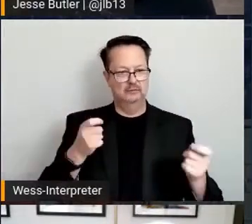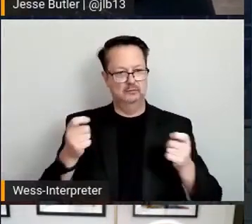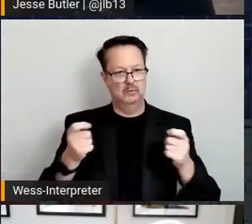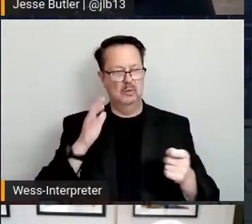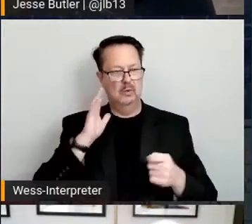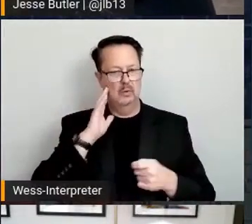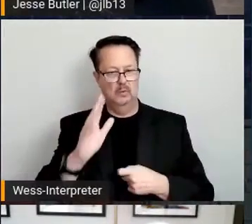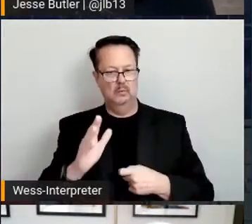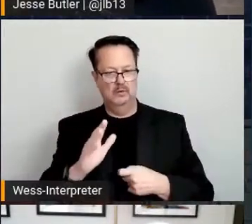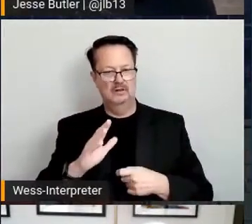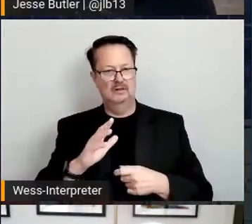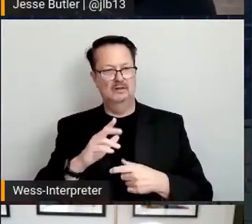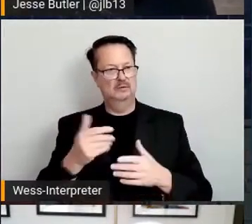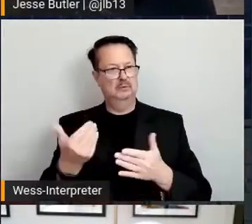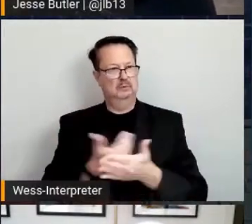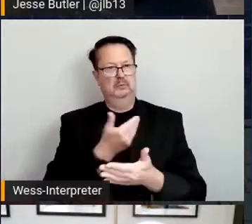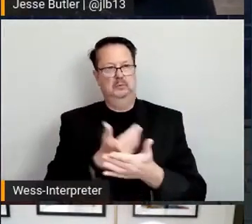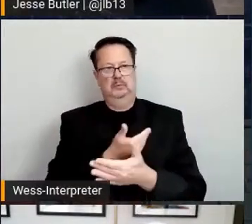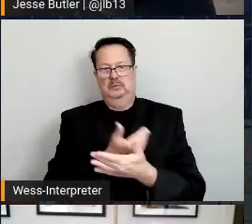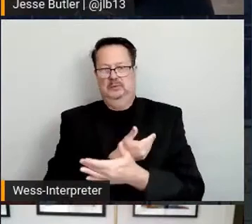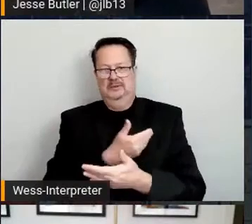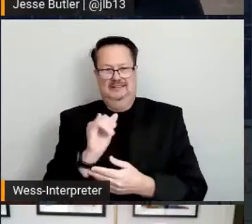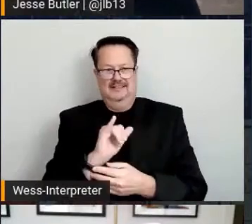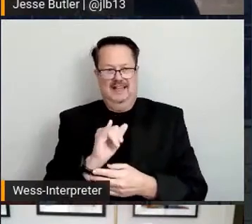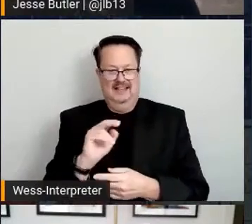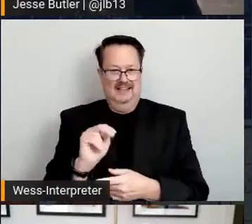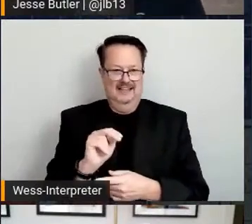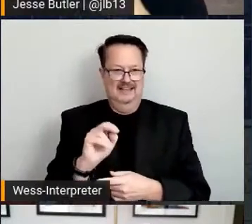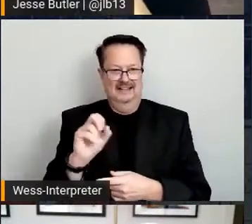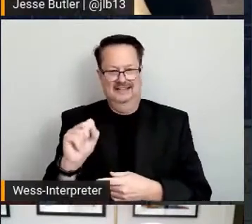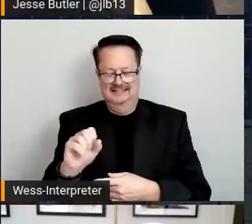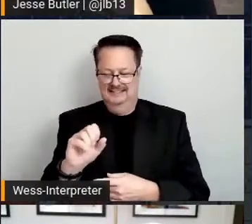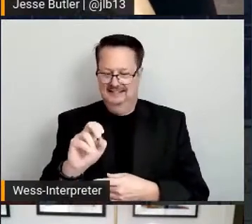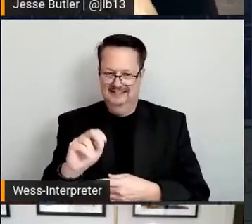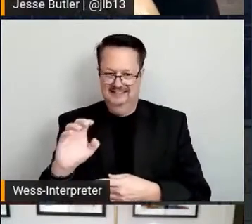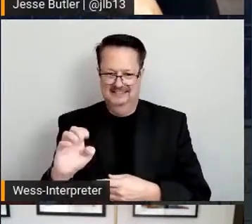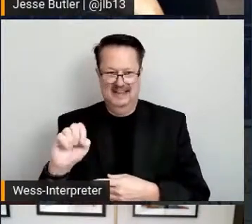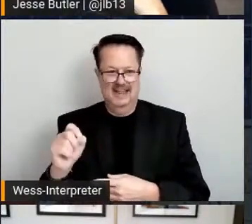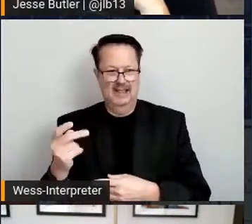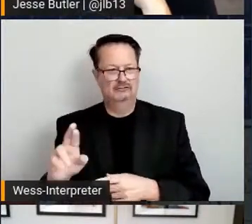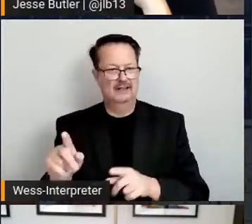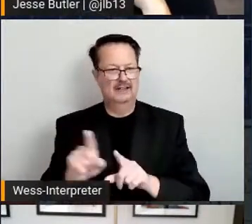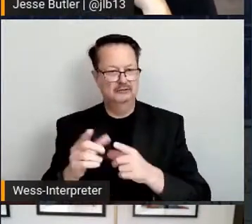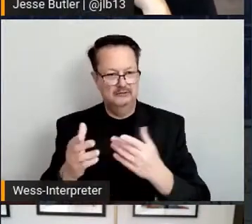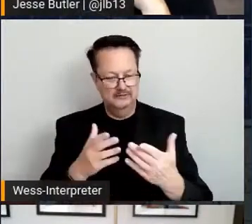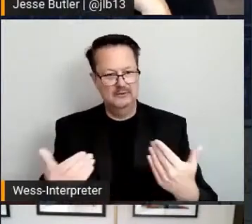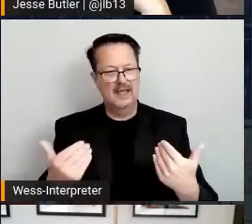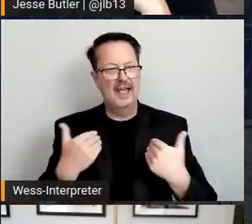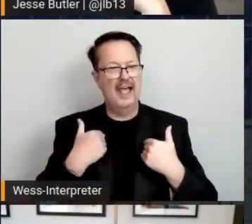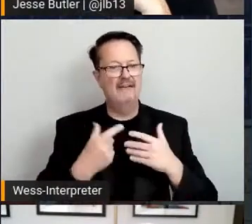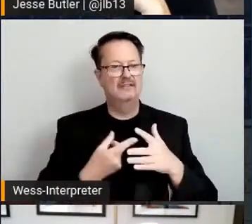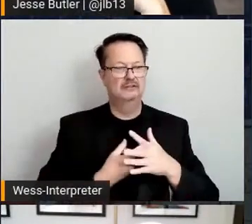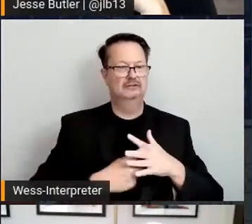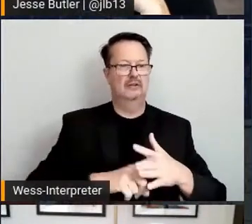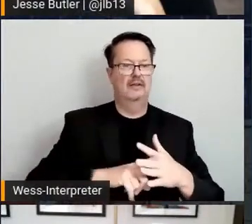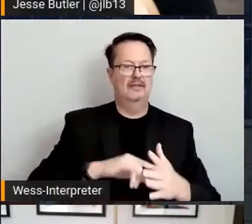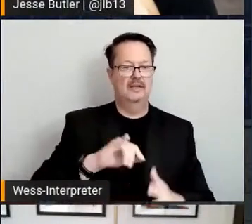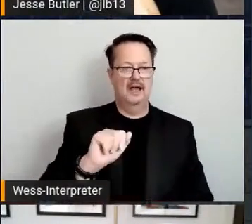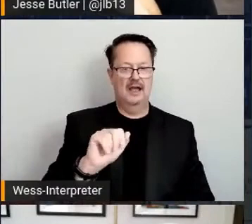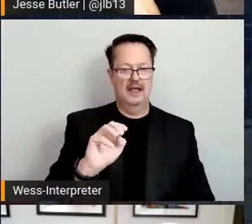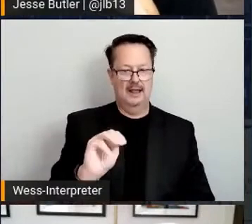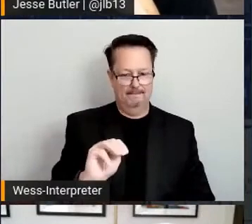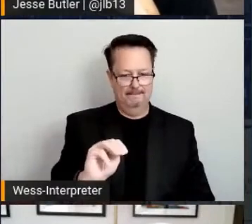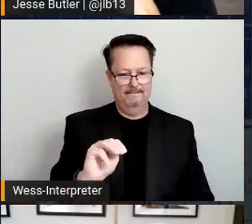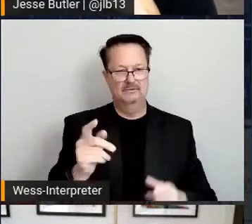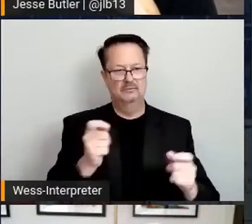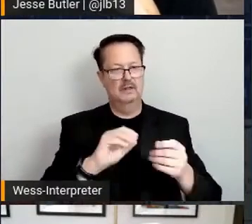very Inception-like. It's kind of like MC Escher as a service. We've got the work started on the IAM controller. That is our